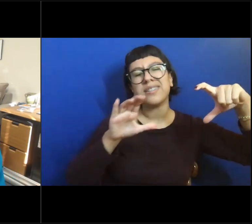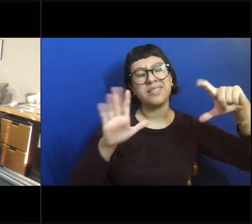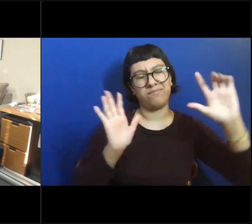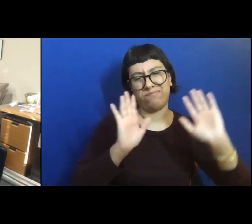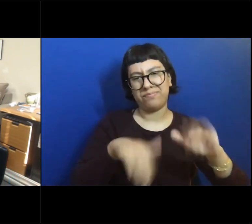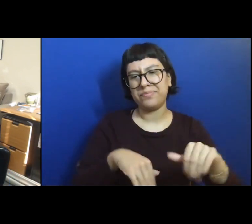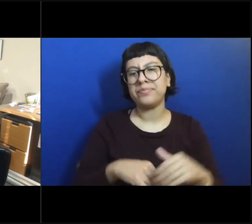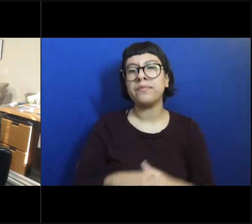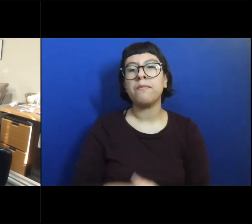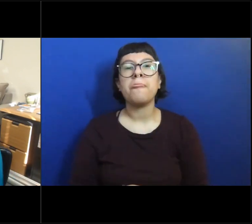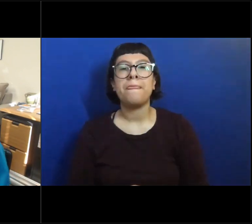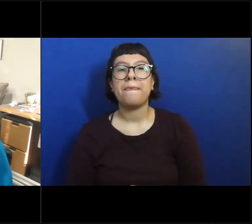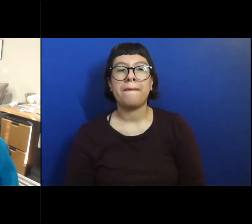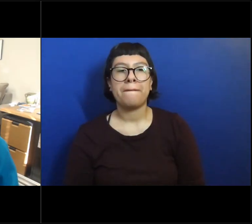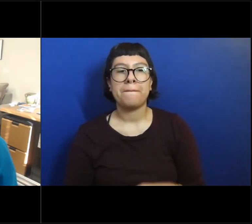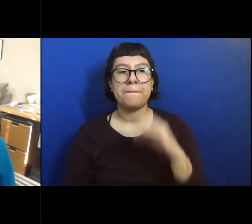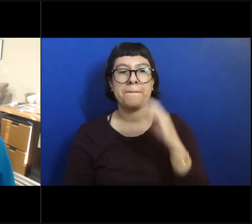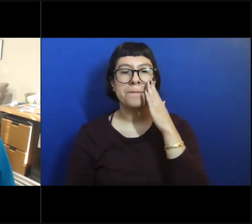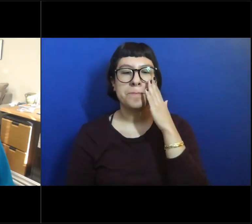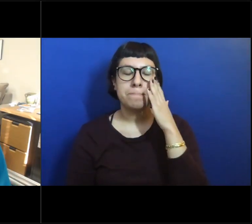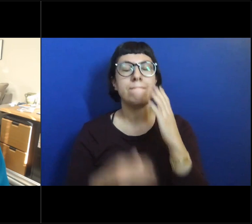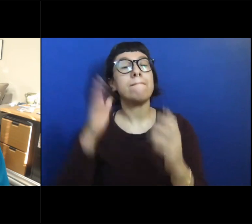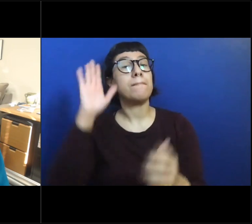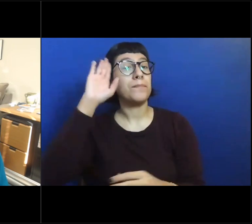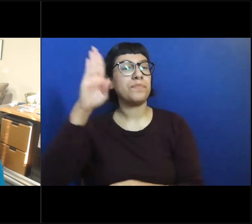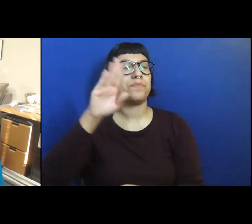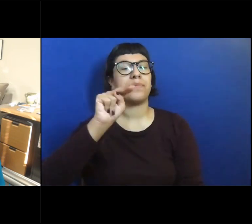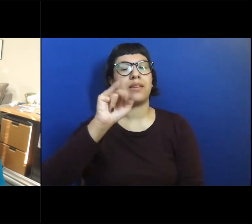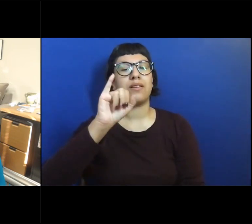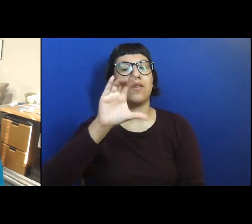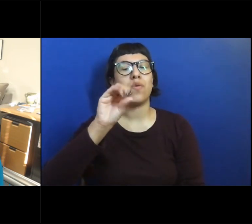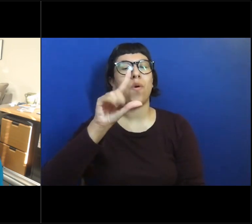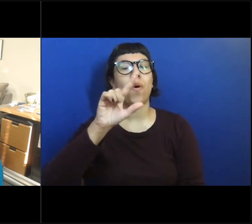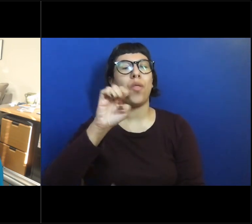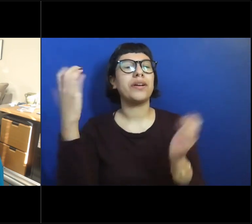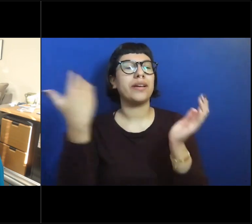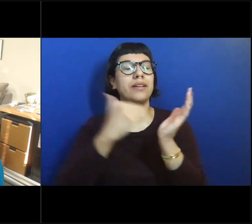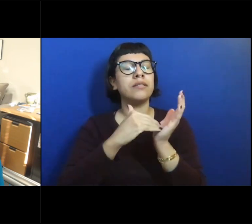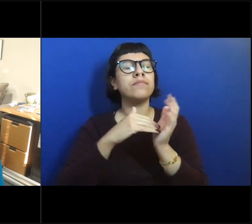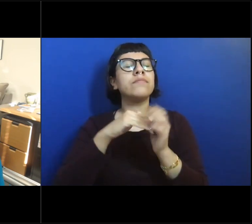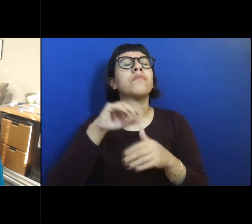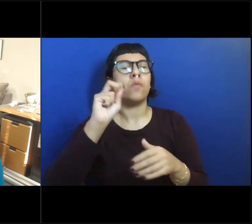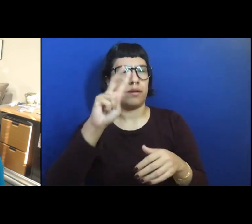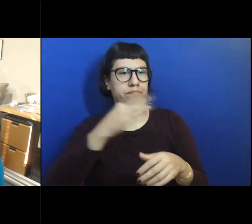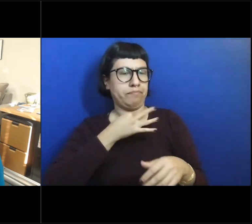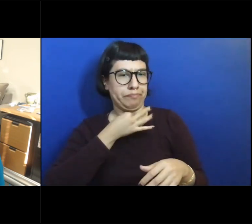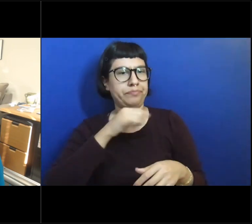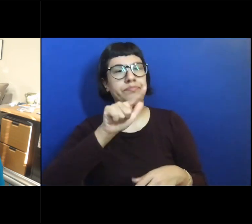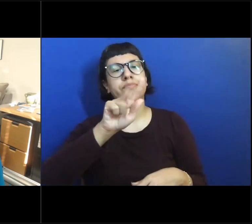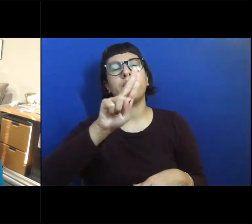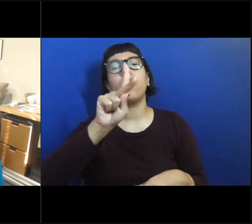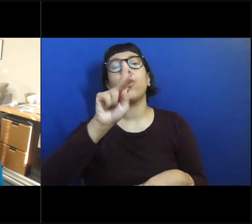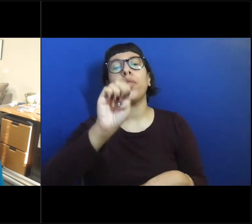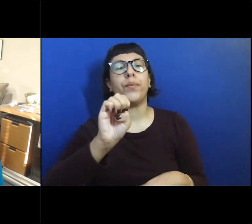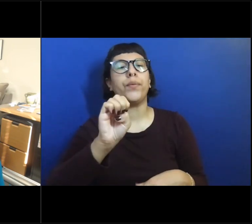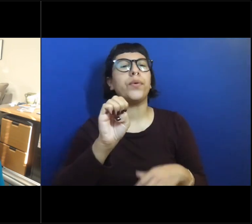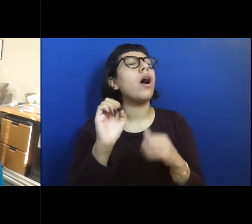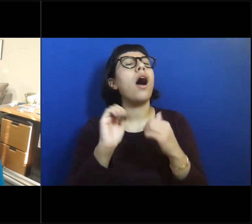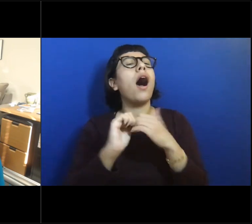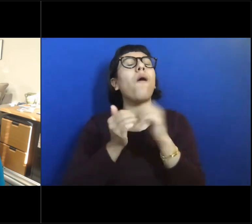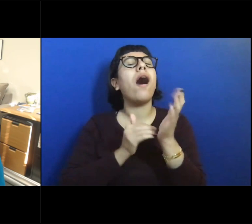they? And so let's see. This is Nicole again. Luke wants to know, how often do they